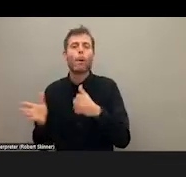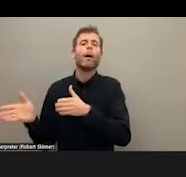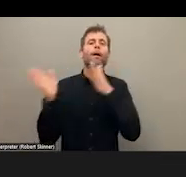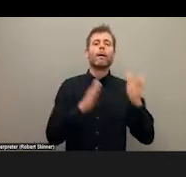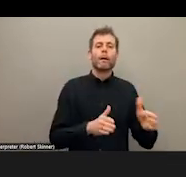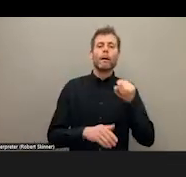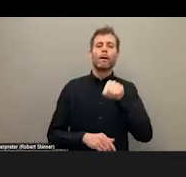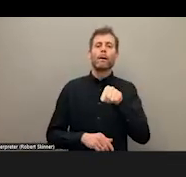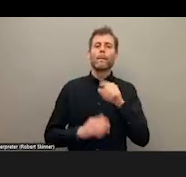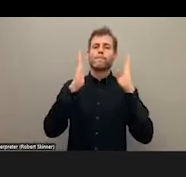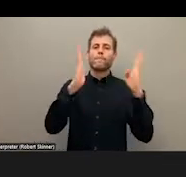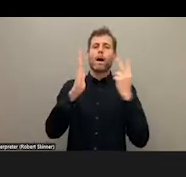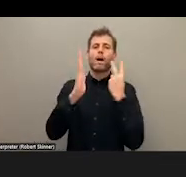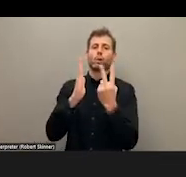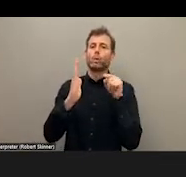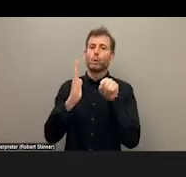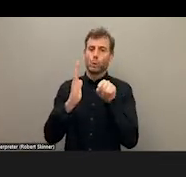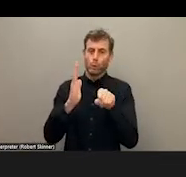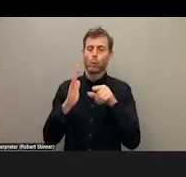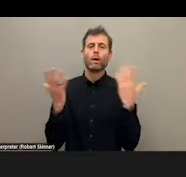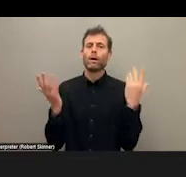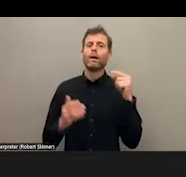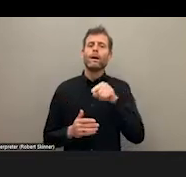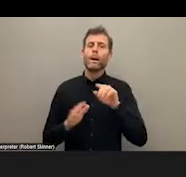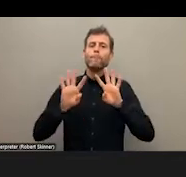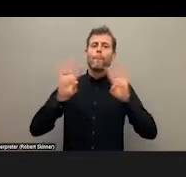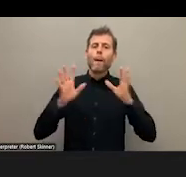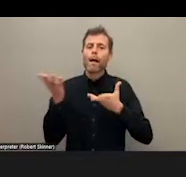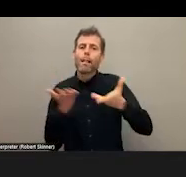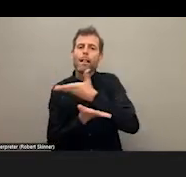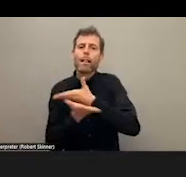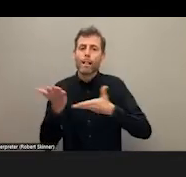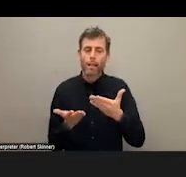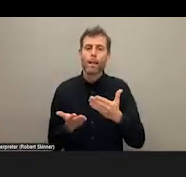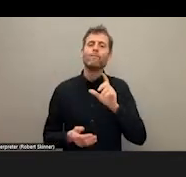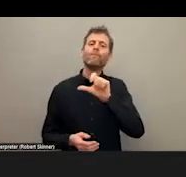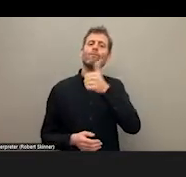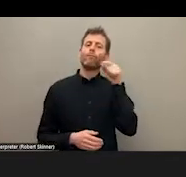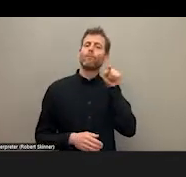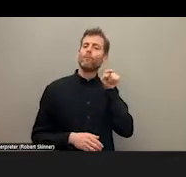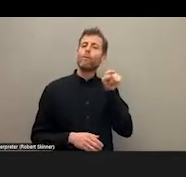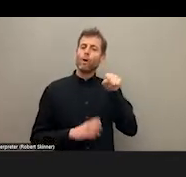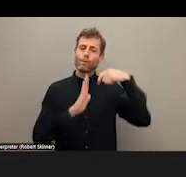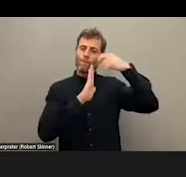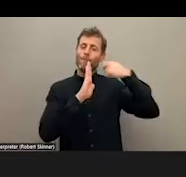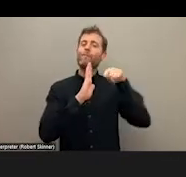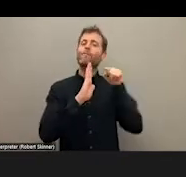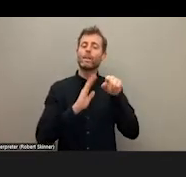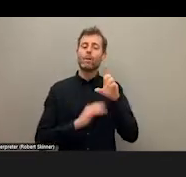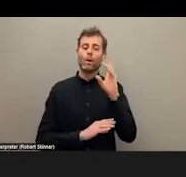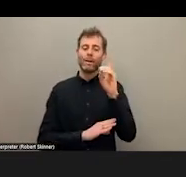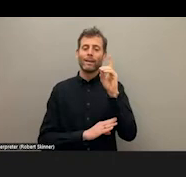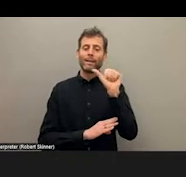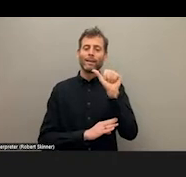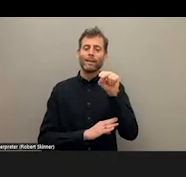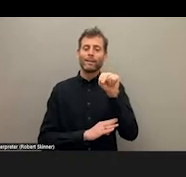with a message from Daniela Bass, who is a political scientist and journalist, previously an advisor for the Ministry of Foreign Affairs and